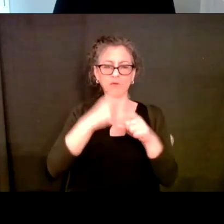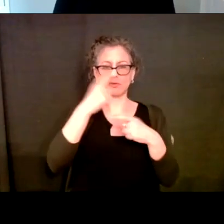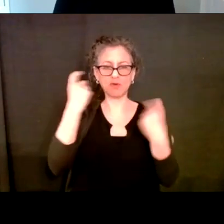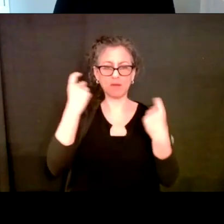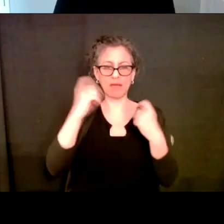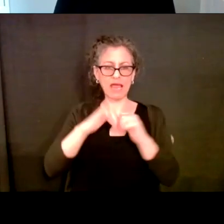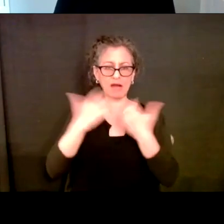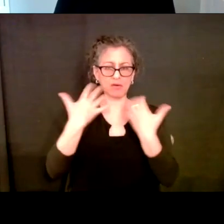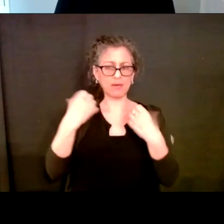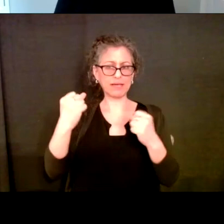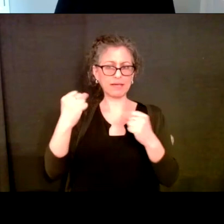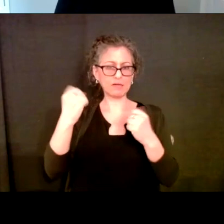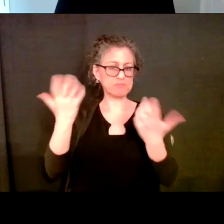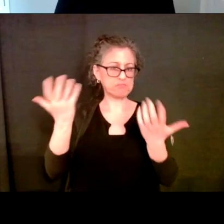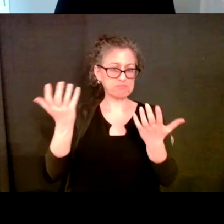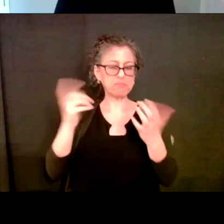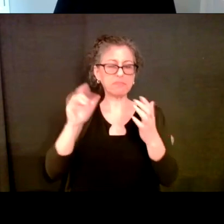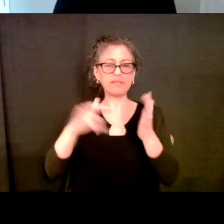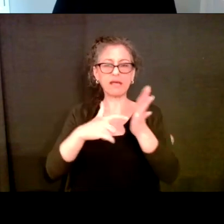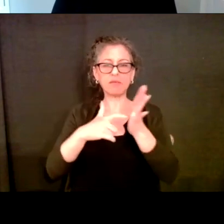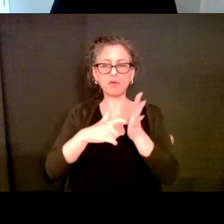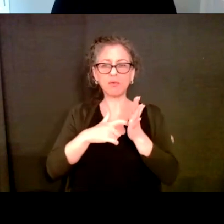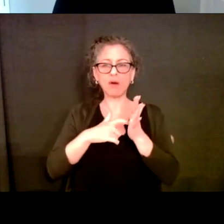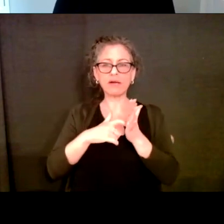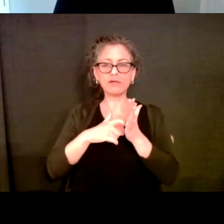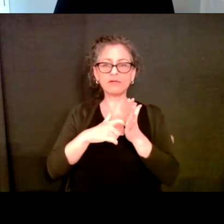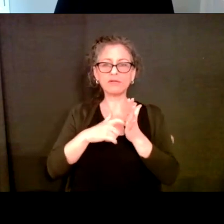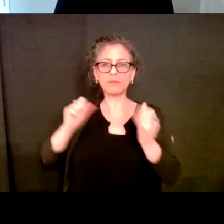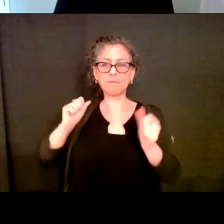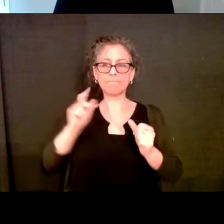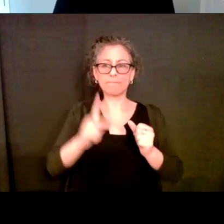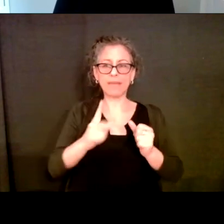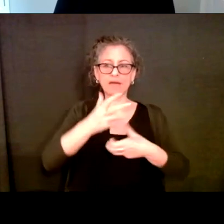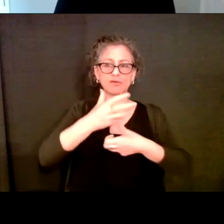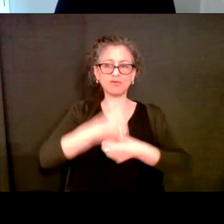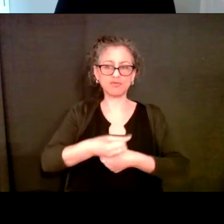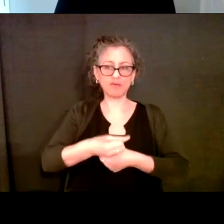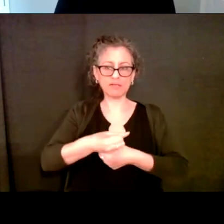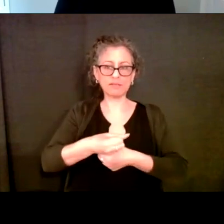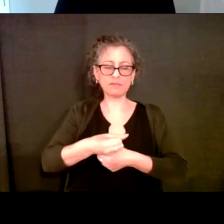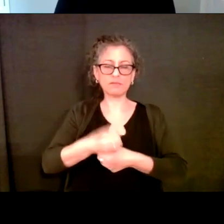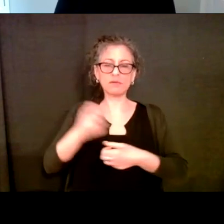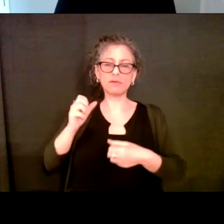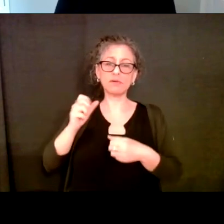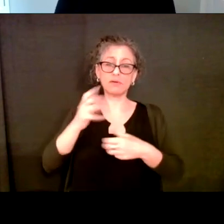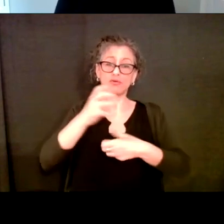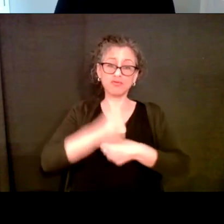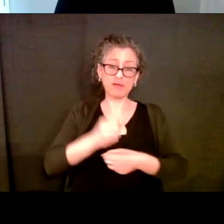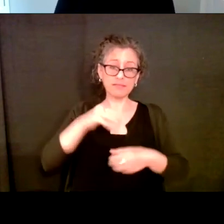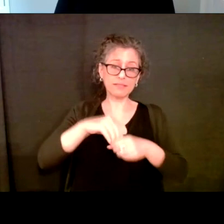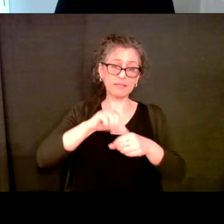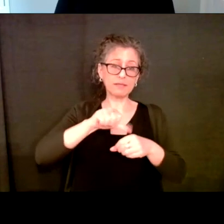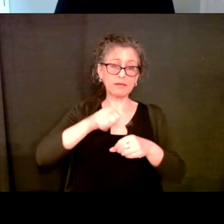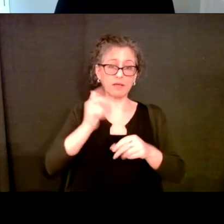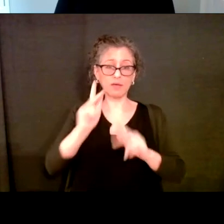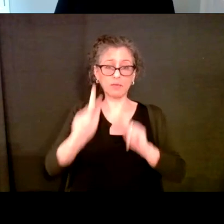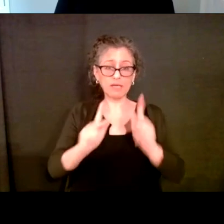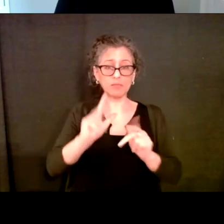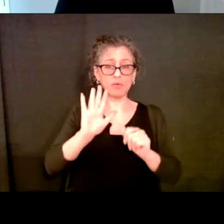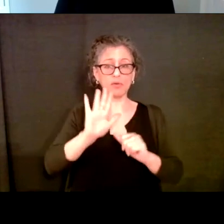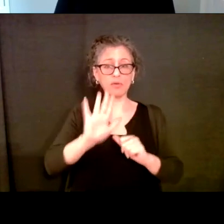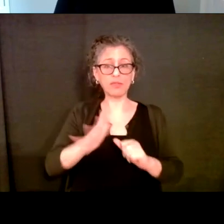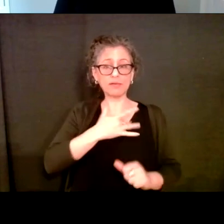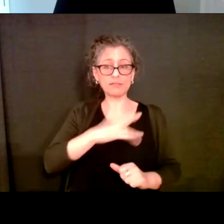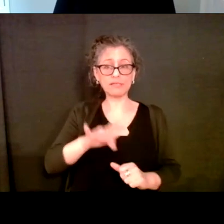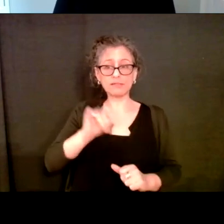Healing of trauma really requires a restoration of trust. Trust in others, trust in one's own sense of